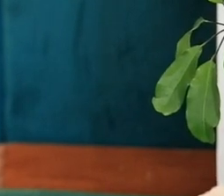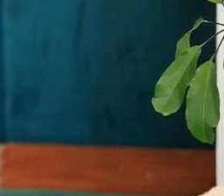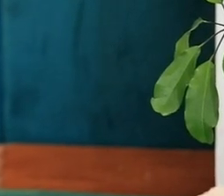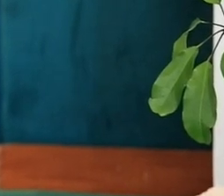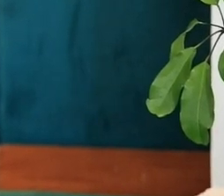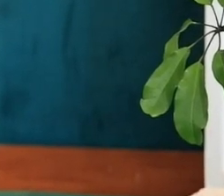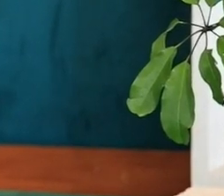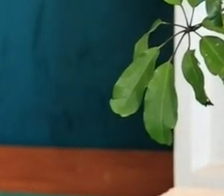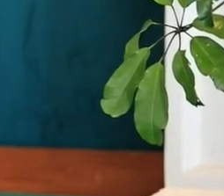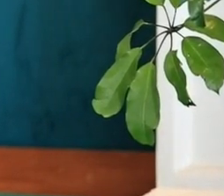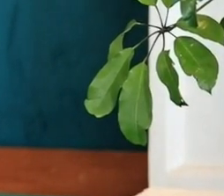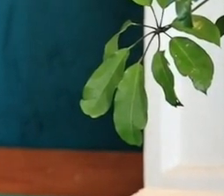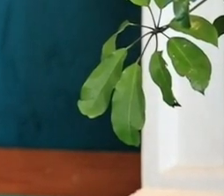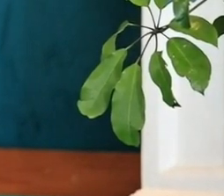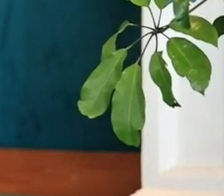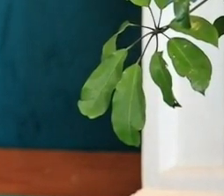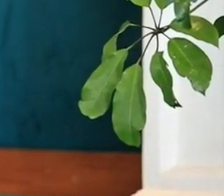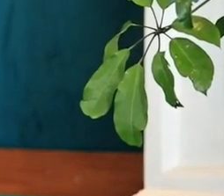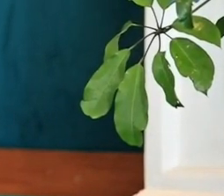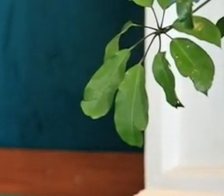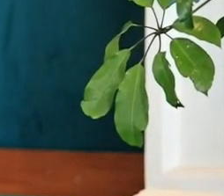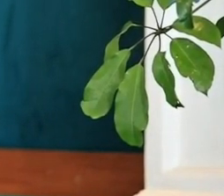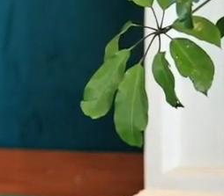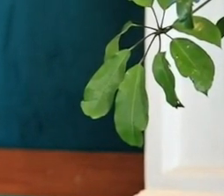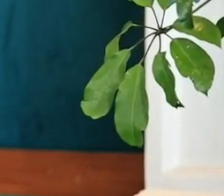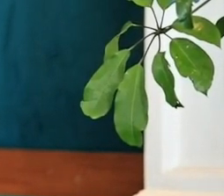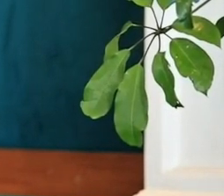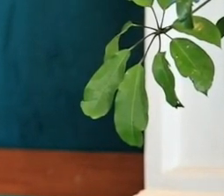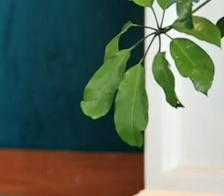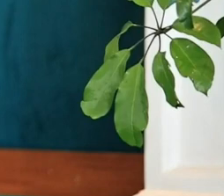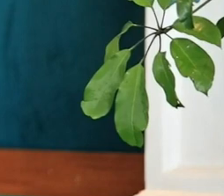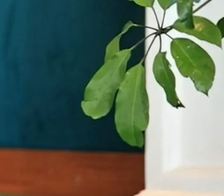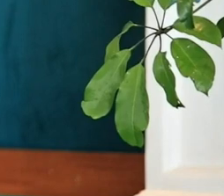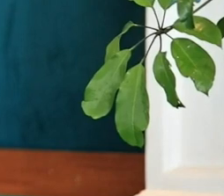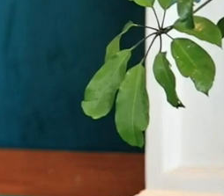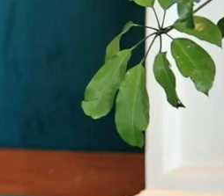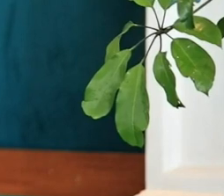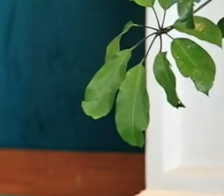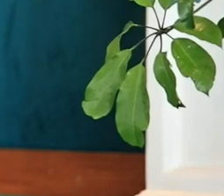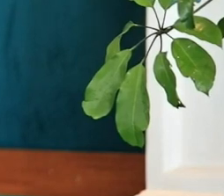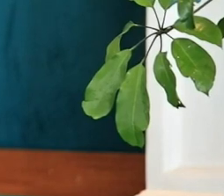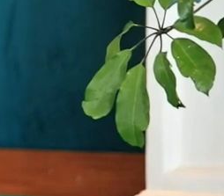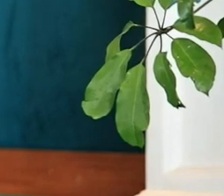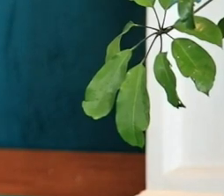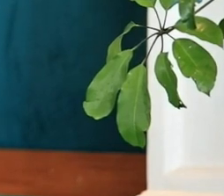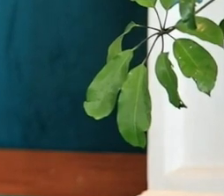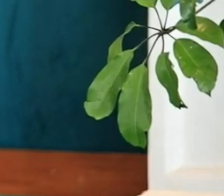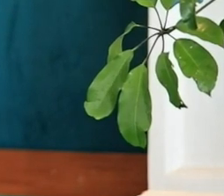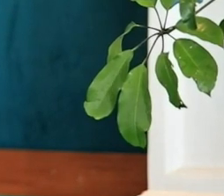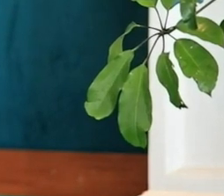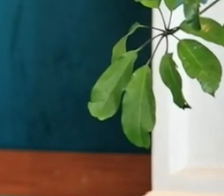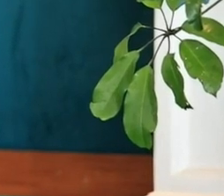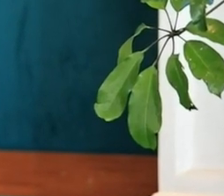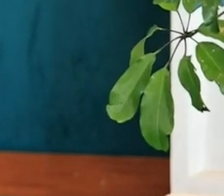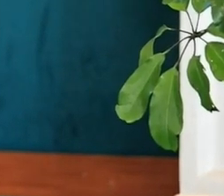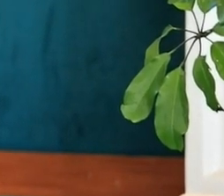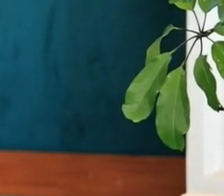March, we have been studying about the law of God. We have been studying about?